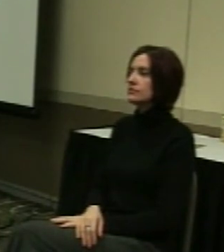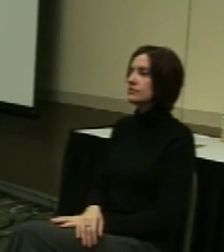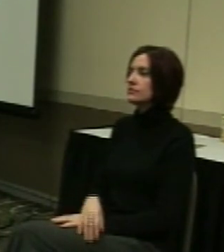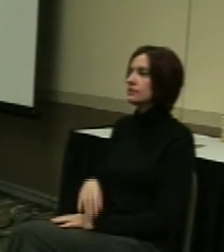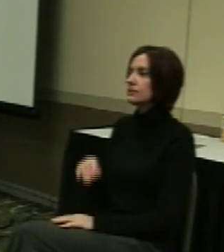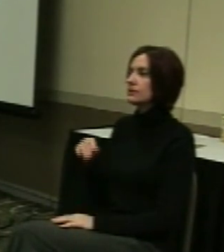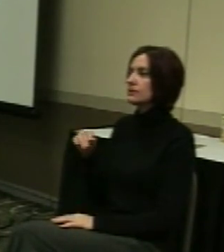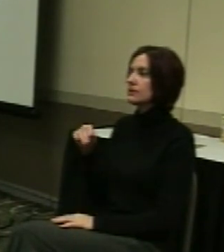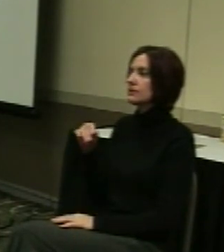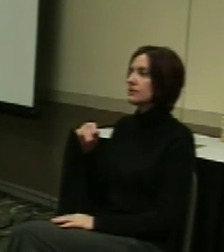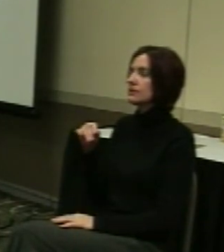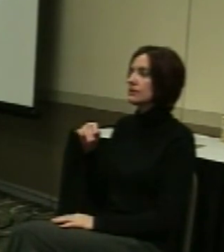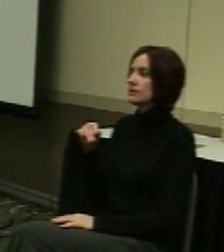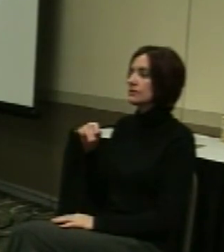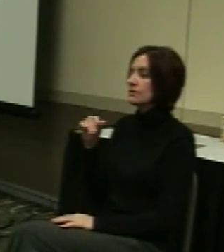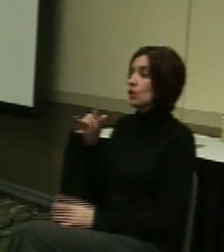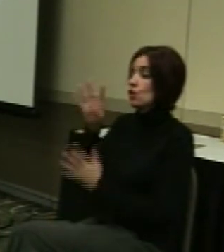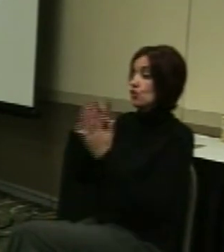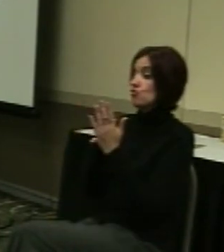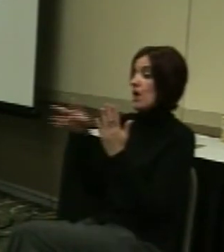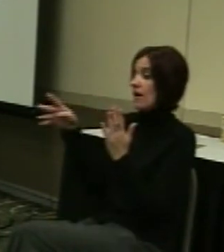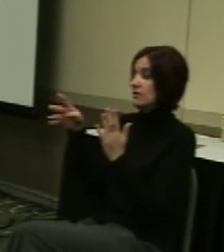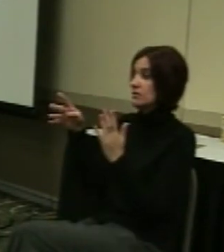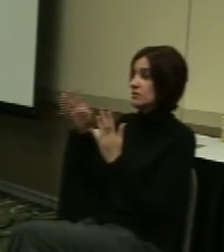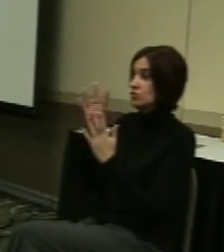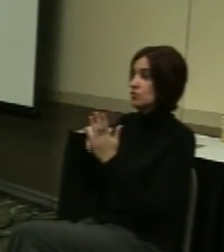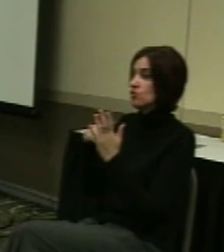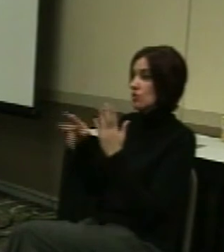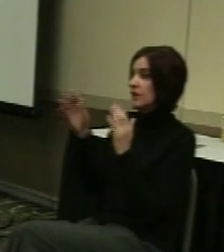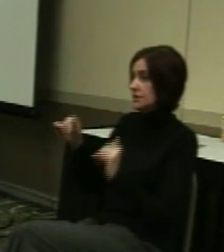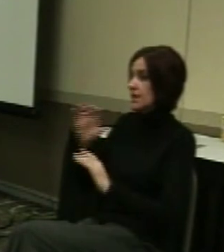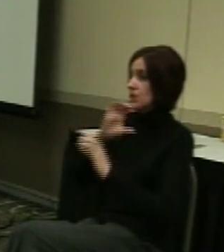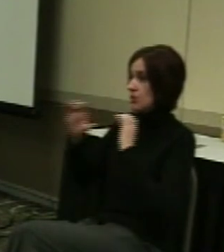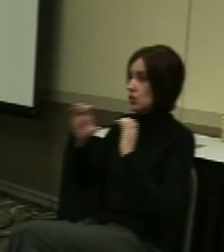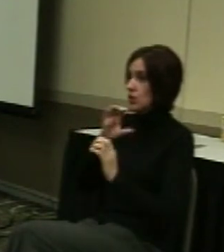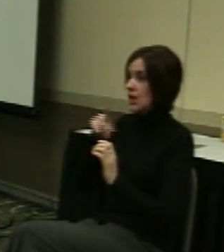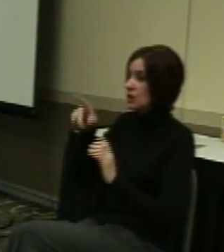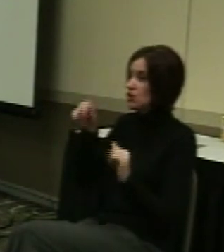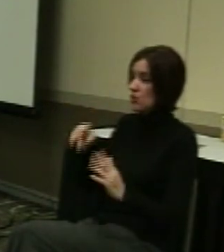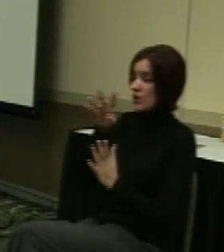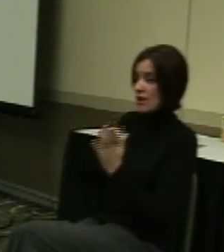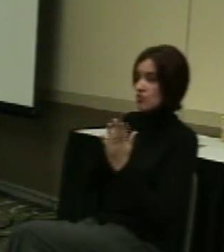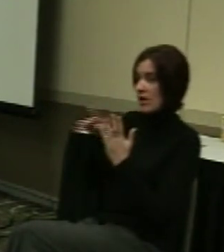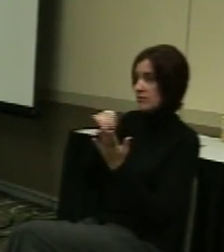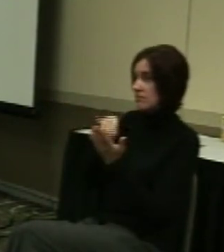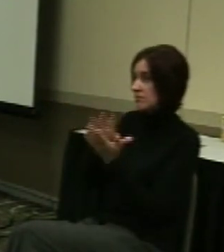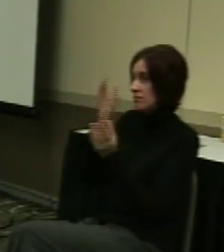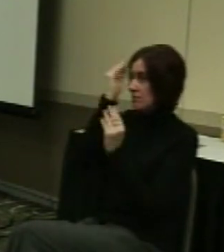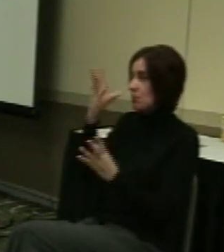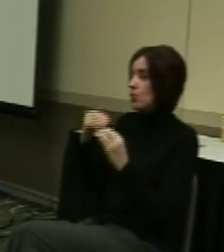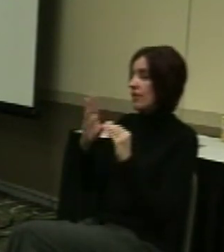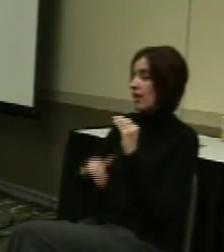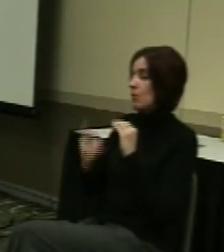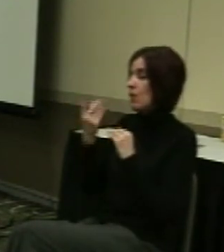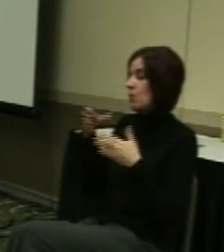of data can be graphed more than one way.